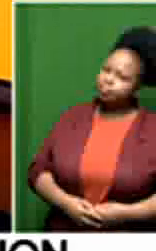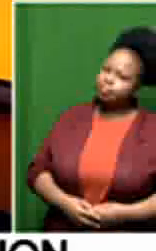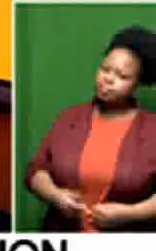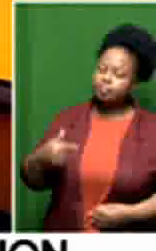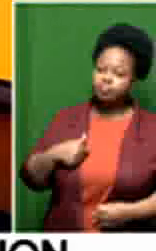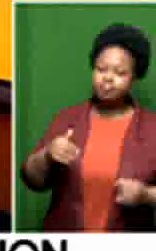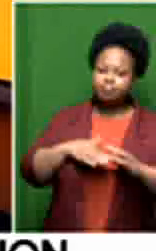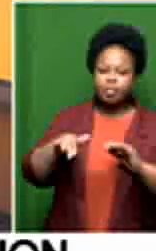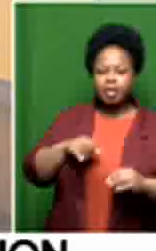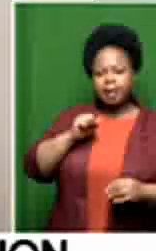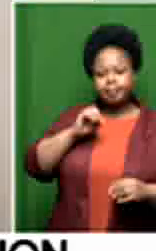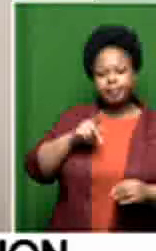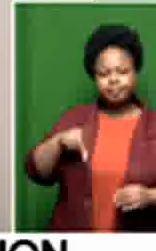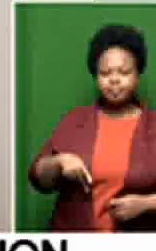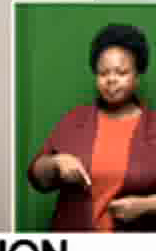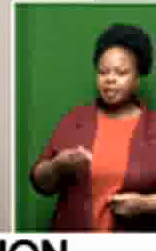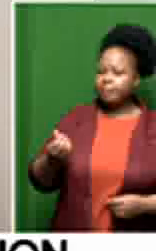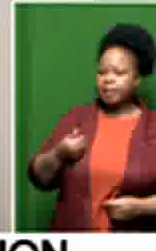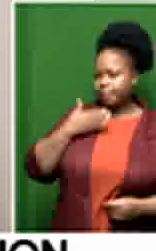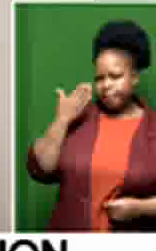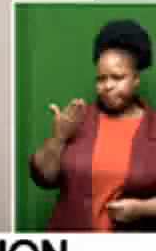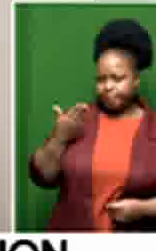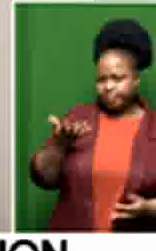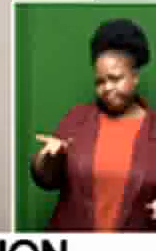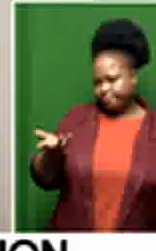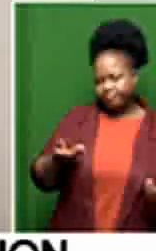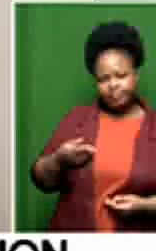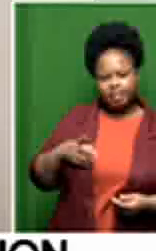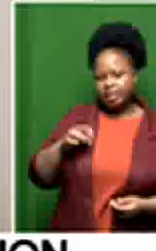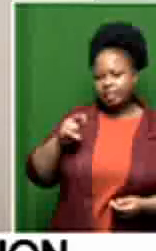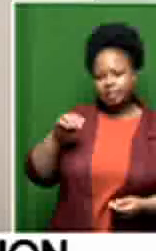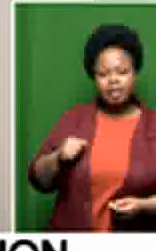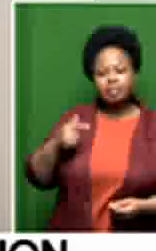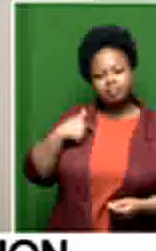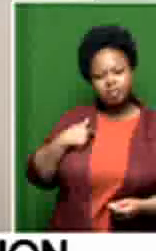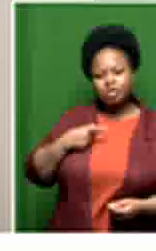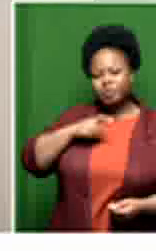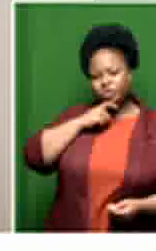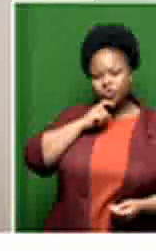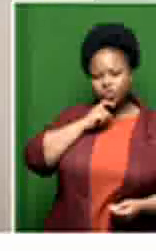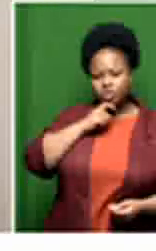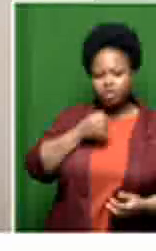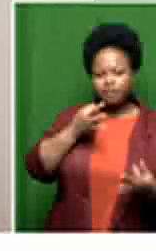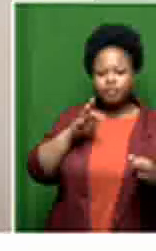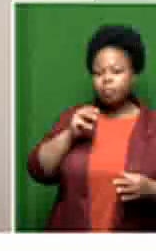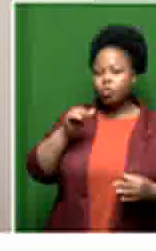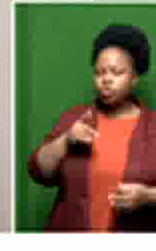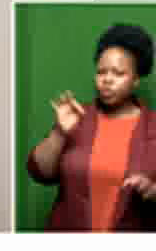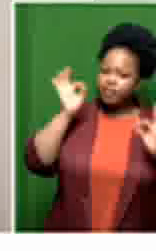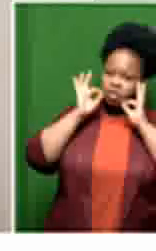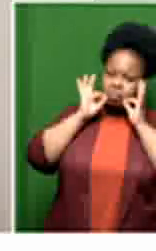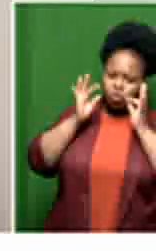When I released the app, I didn't have any funds. I didn't have data. I released it I was on free mode on